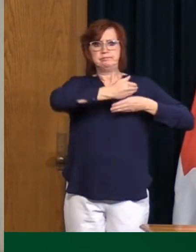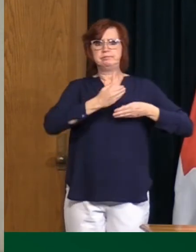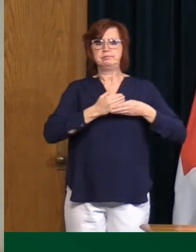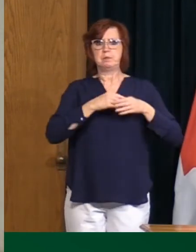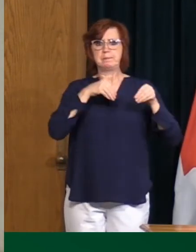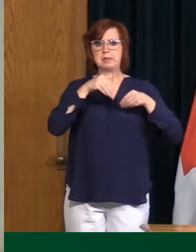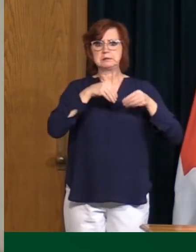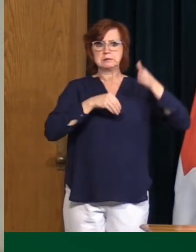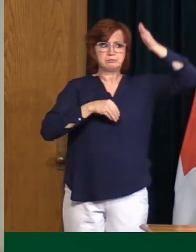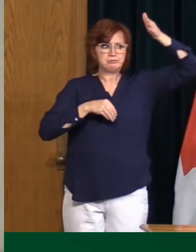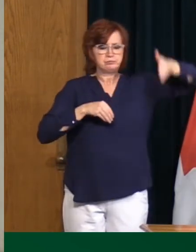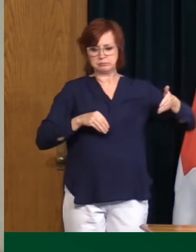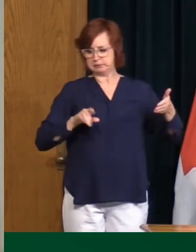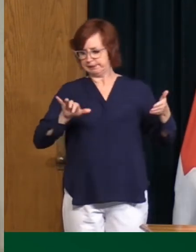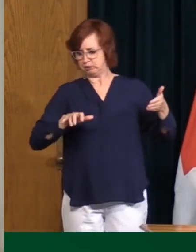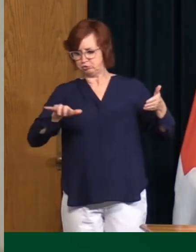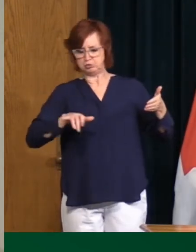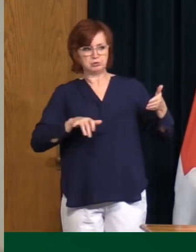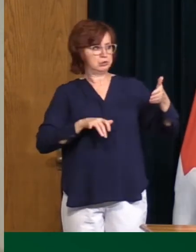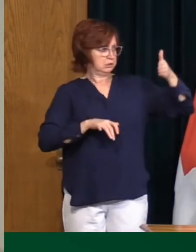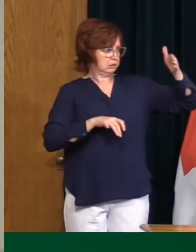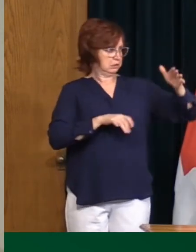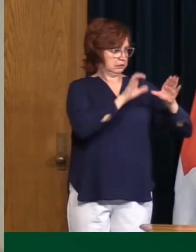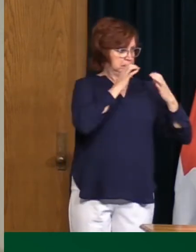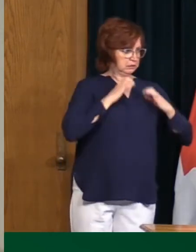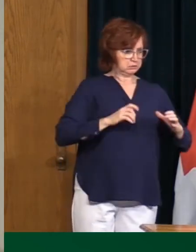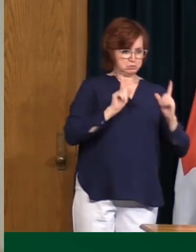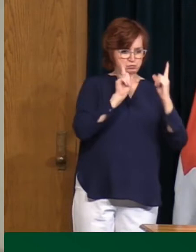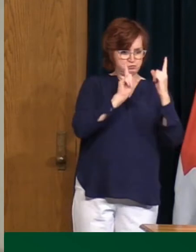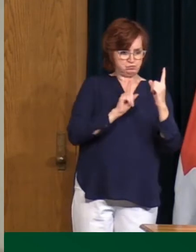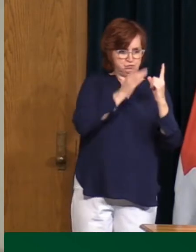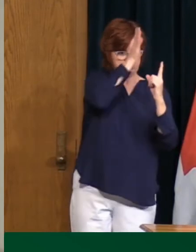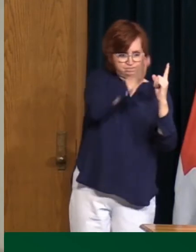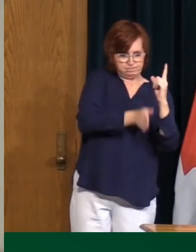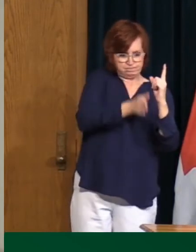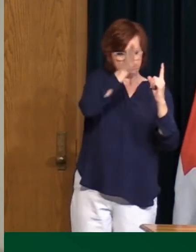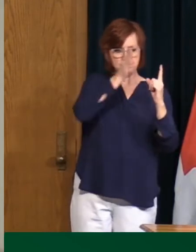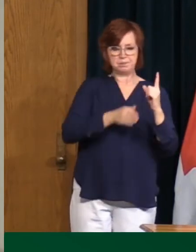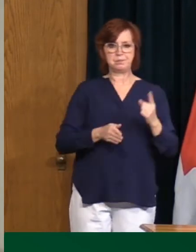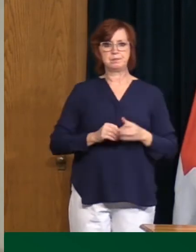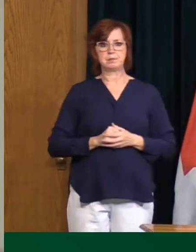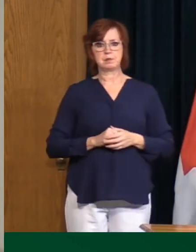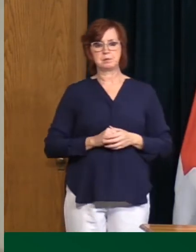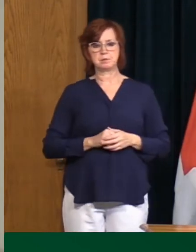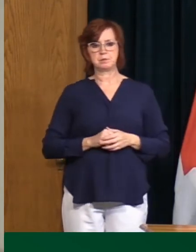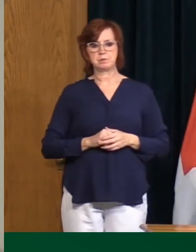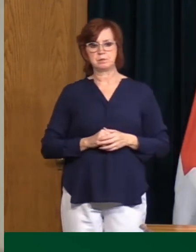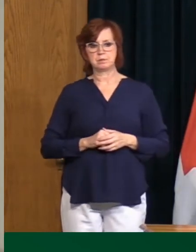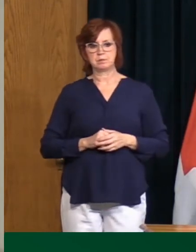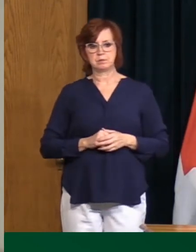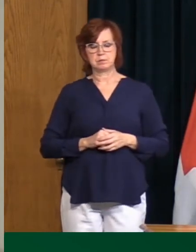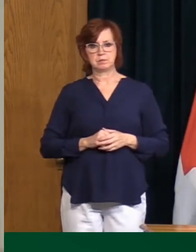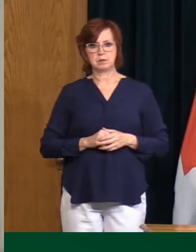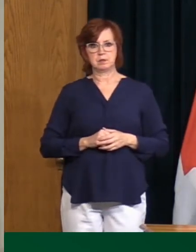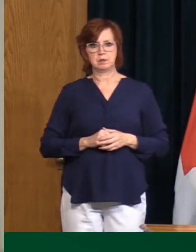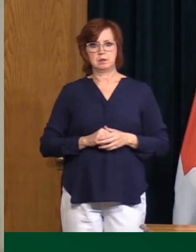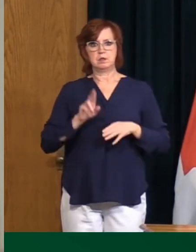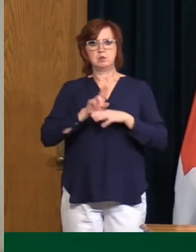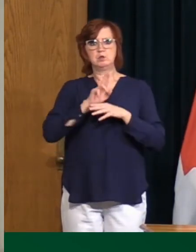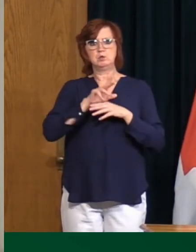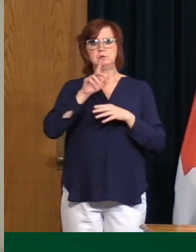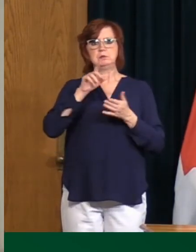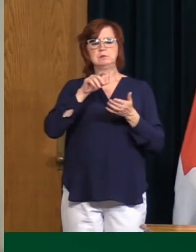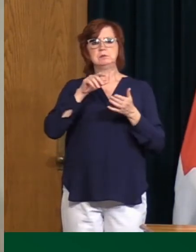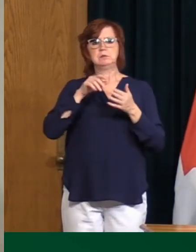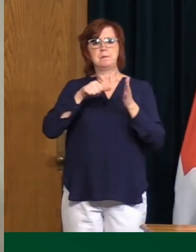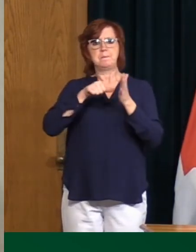barrier between you and the cashier, and then there's a desire to use tap more than the touchpad. So those are all engineering